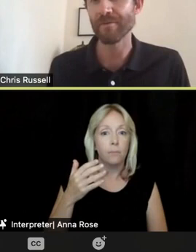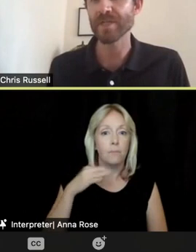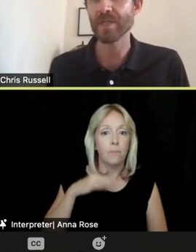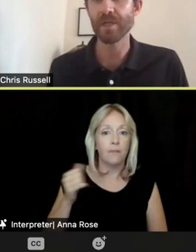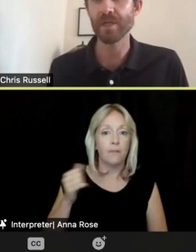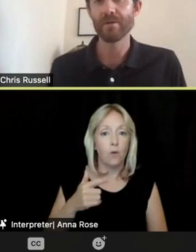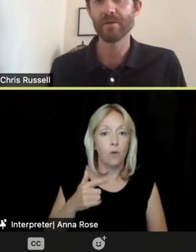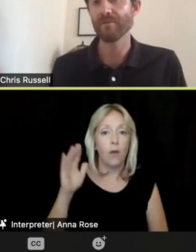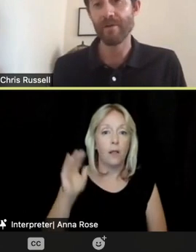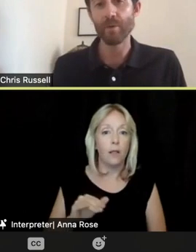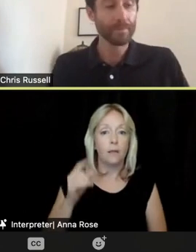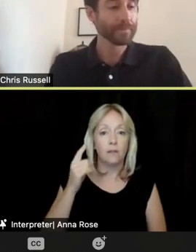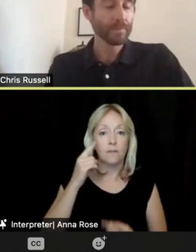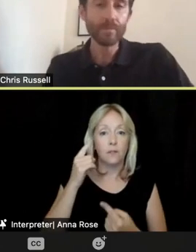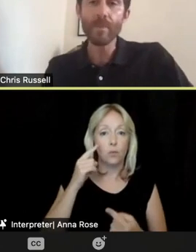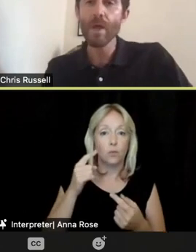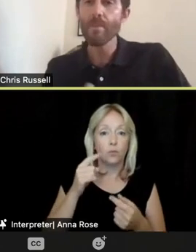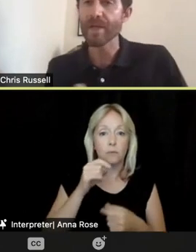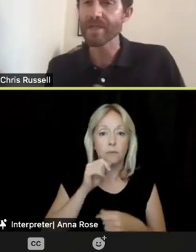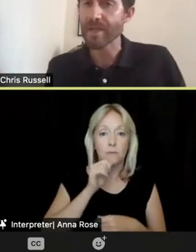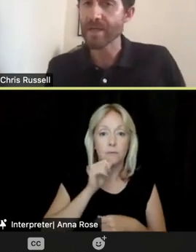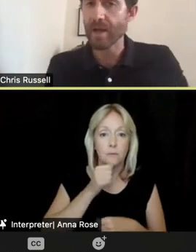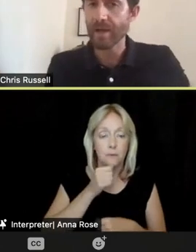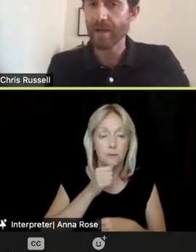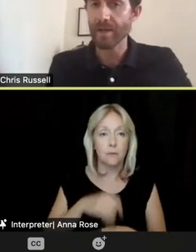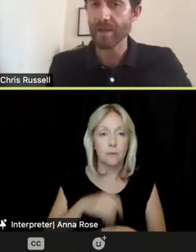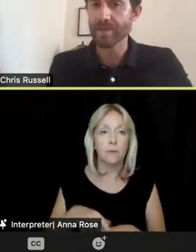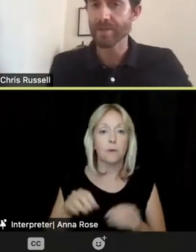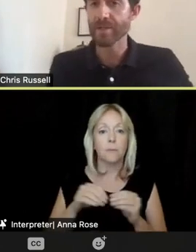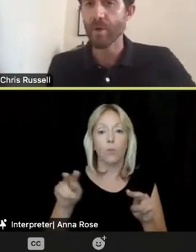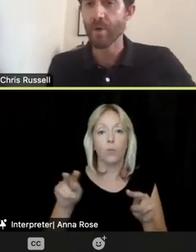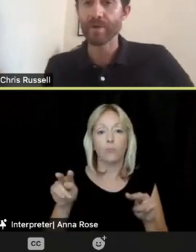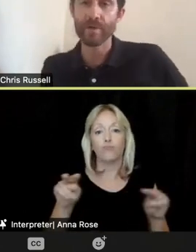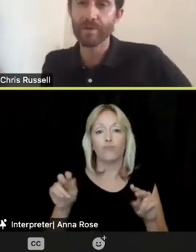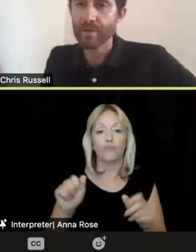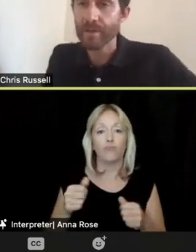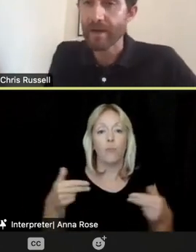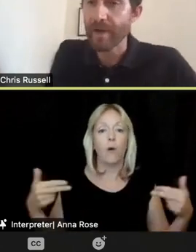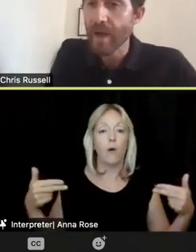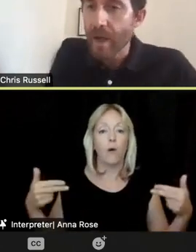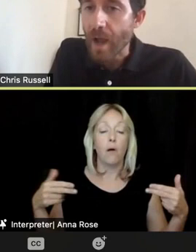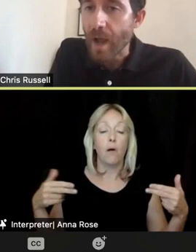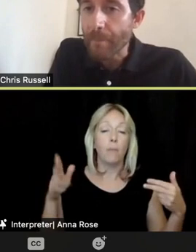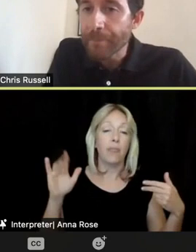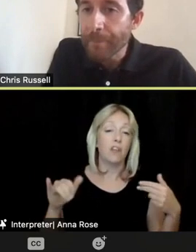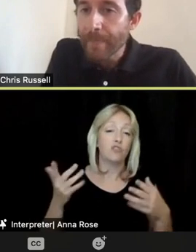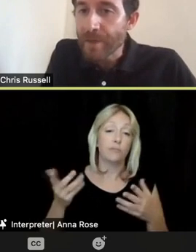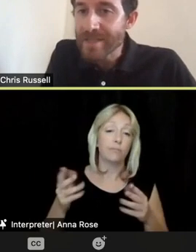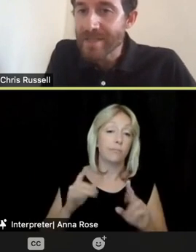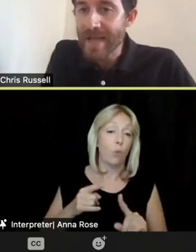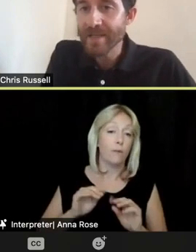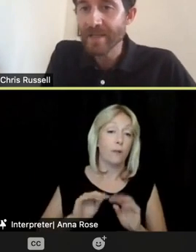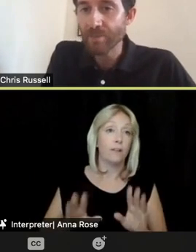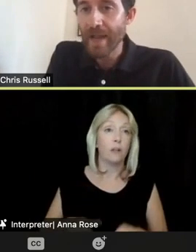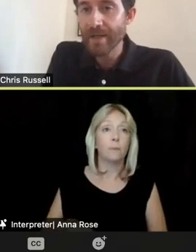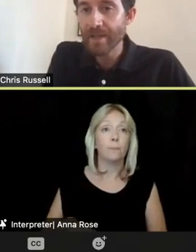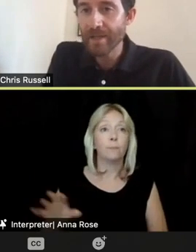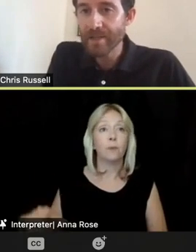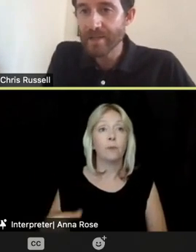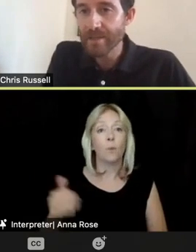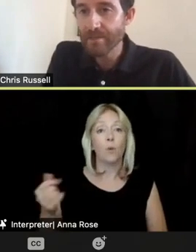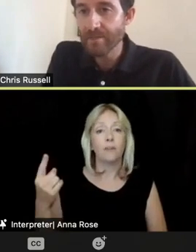reduces visual fatigue for everyone. But it's not, it's just a point to clarify. Christy's asking,